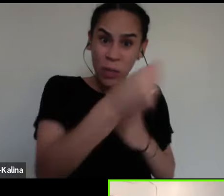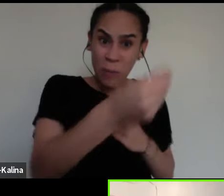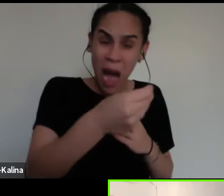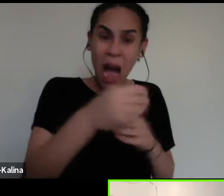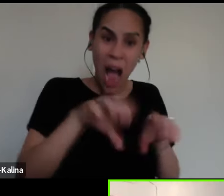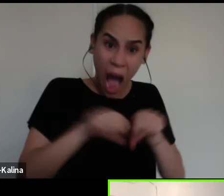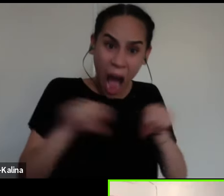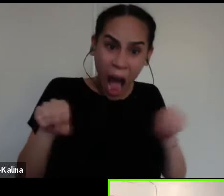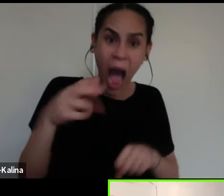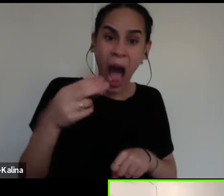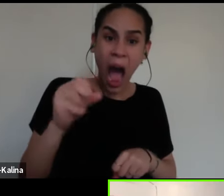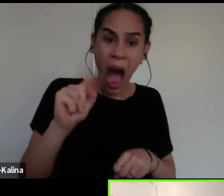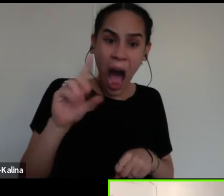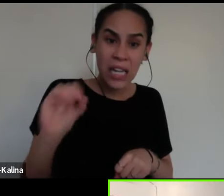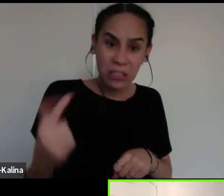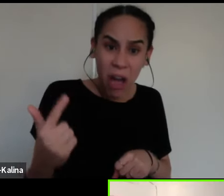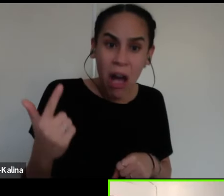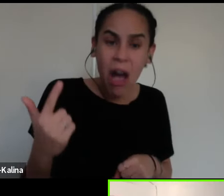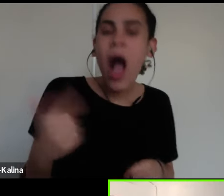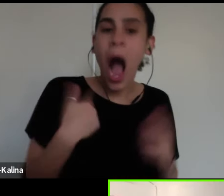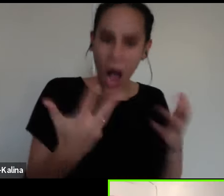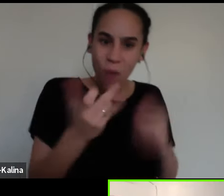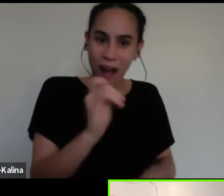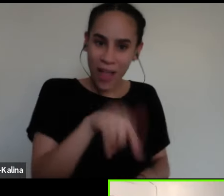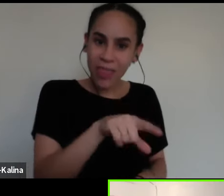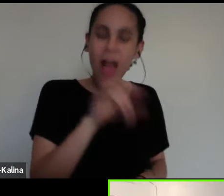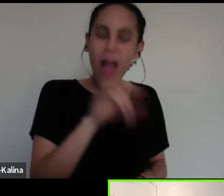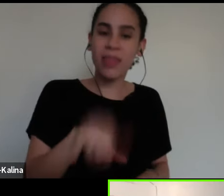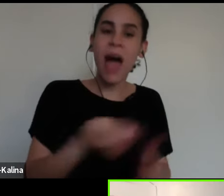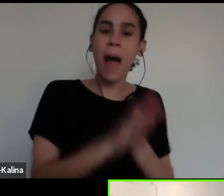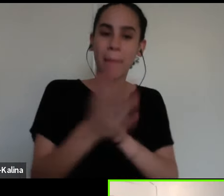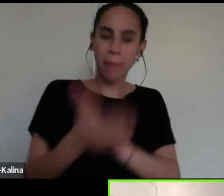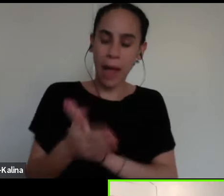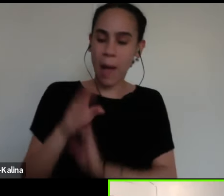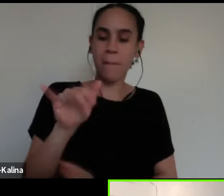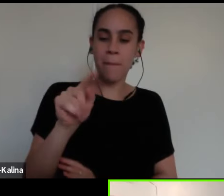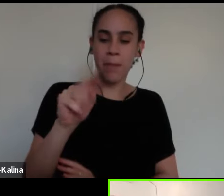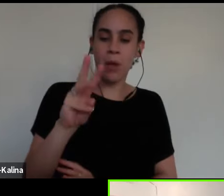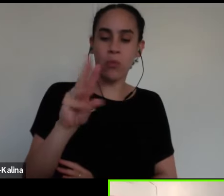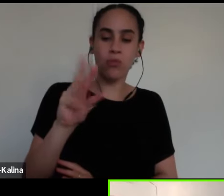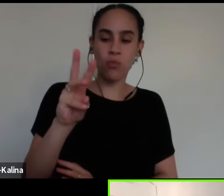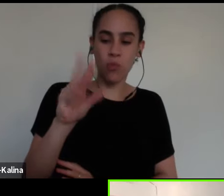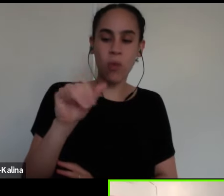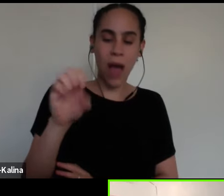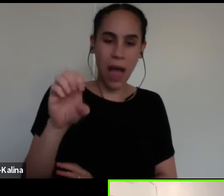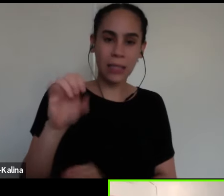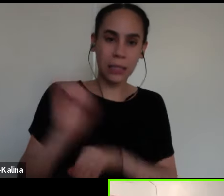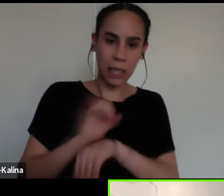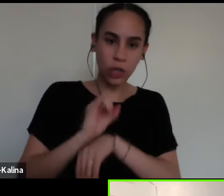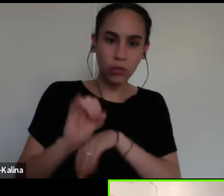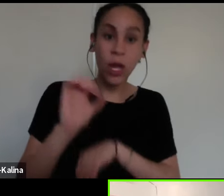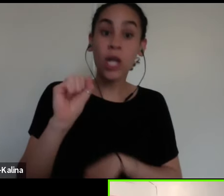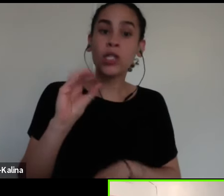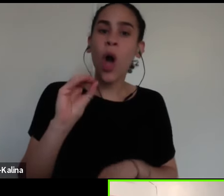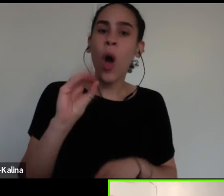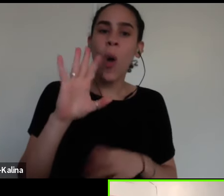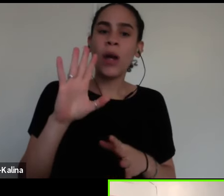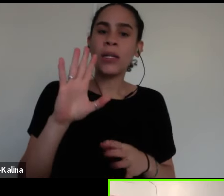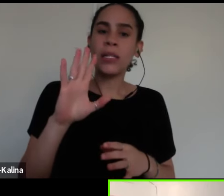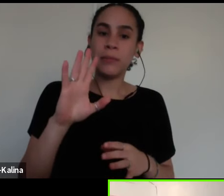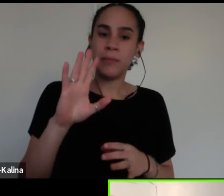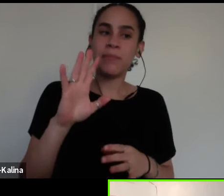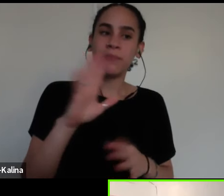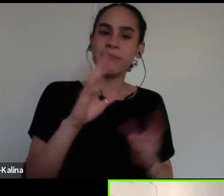wanted to do that. And that became Bitwise Industries. And so in order to do that, it's really the deconstruction of the story you just